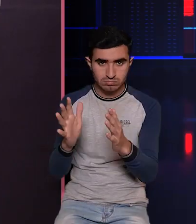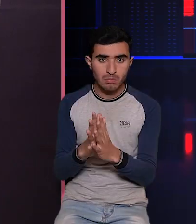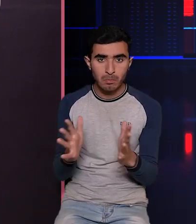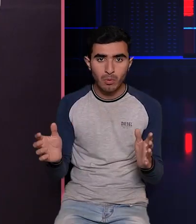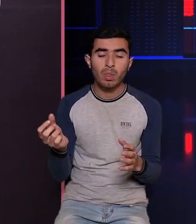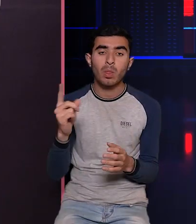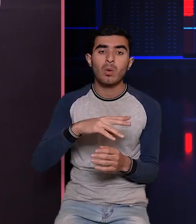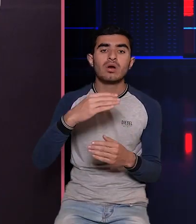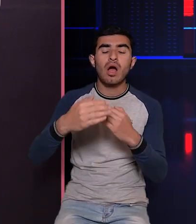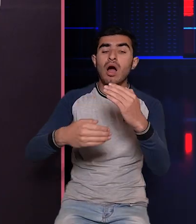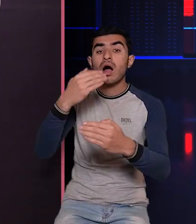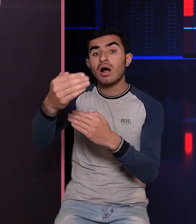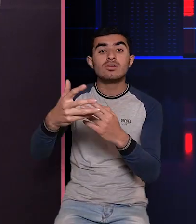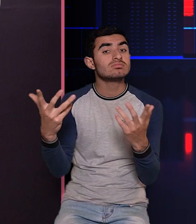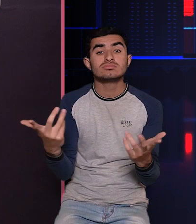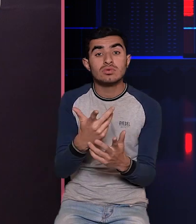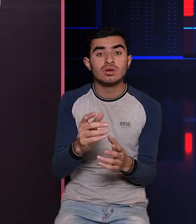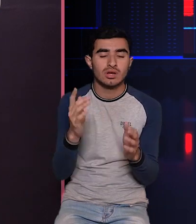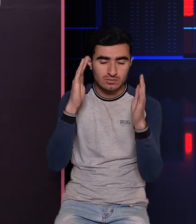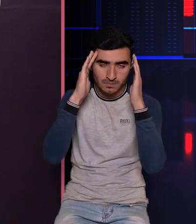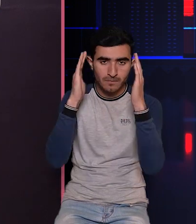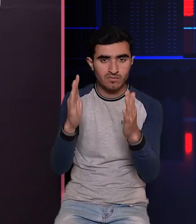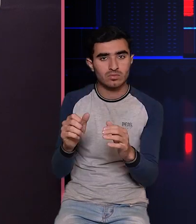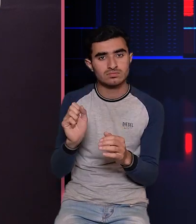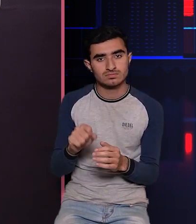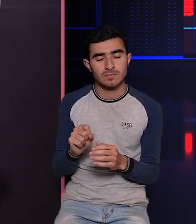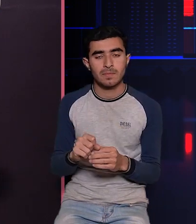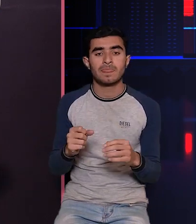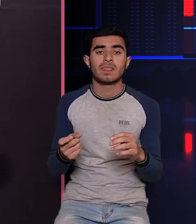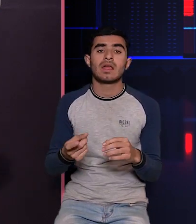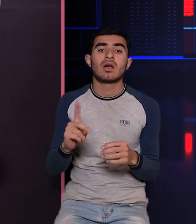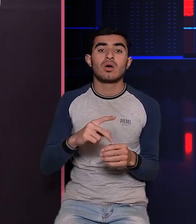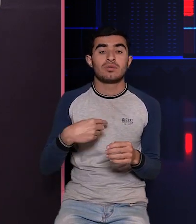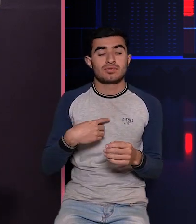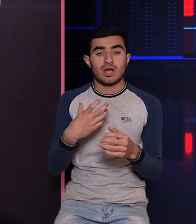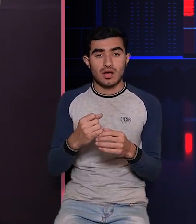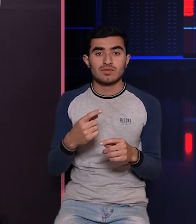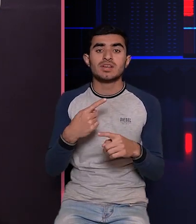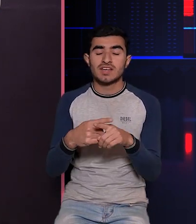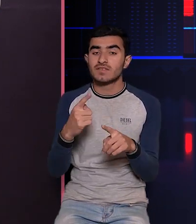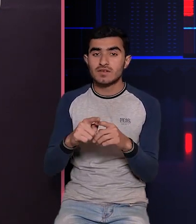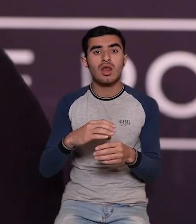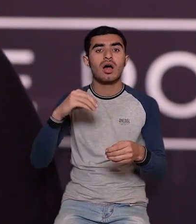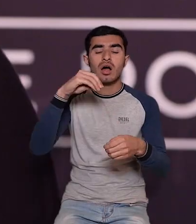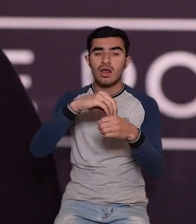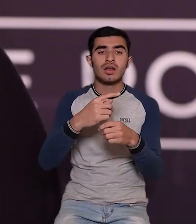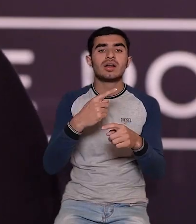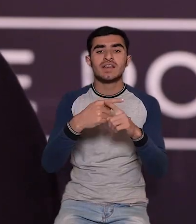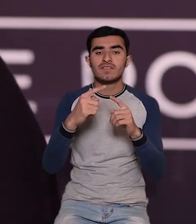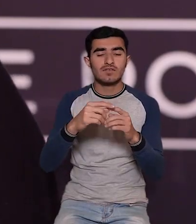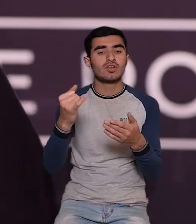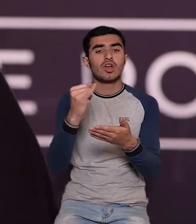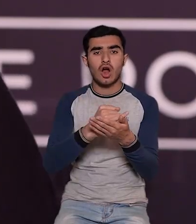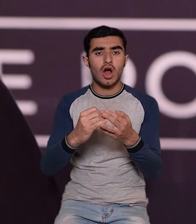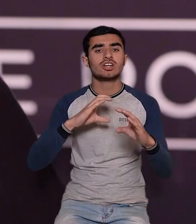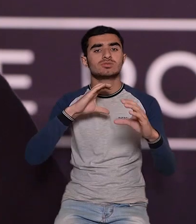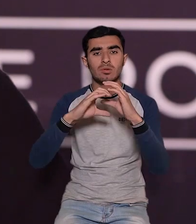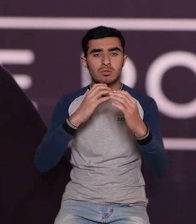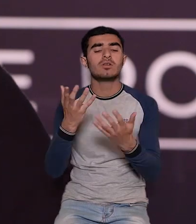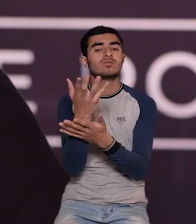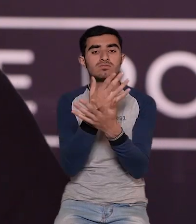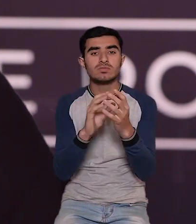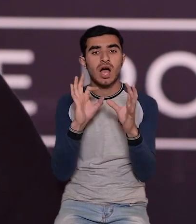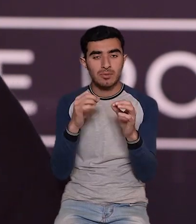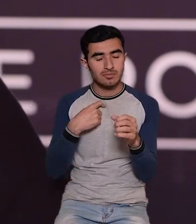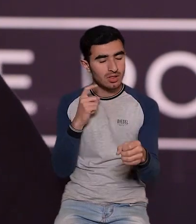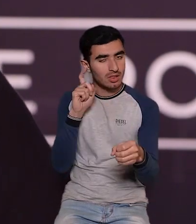right now we are at par with any artistic conversation that's happening anywhere else in the world. Pandemic has hit